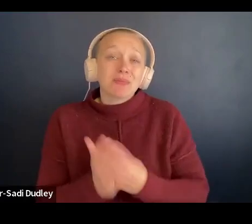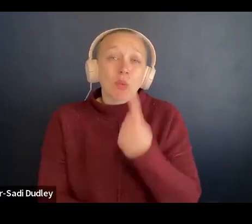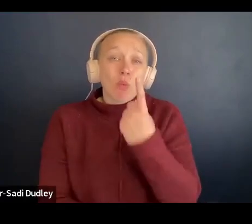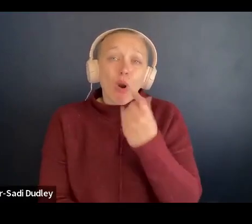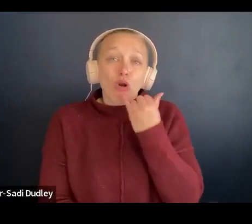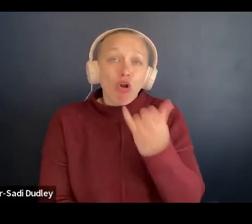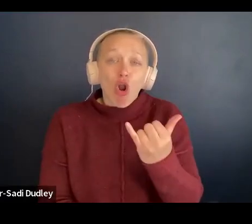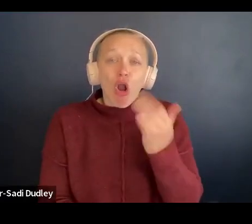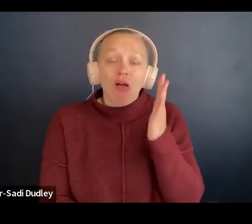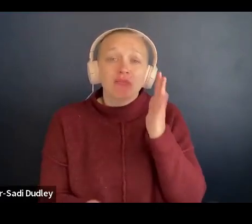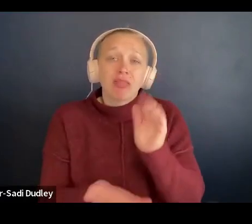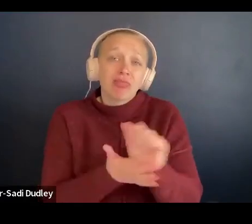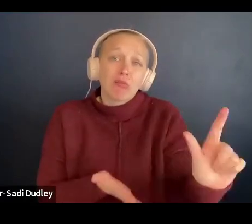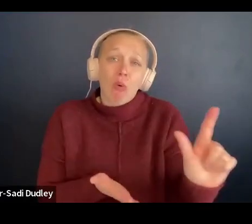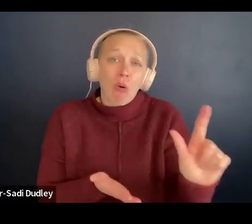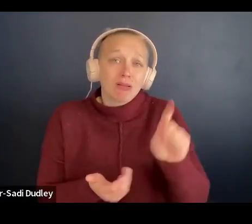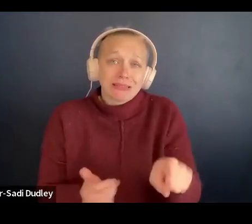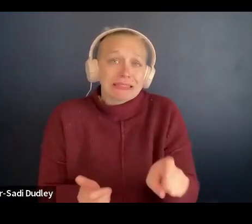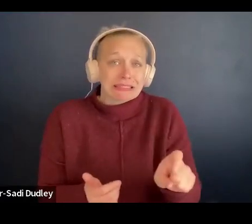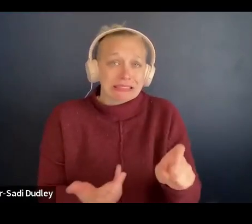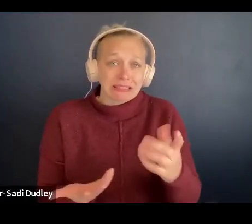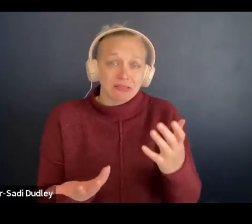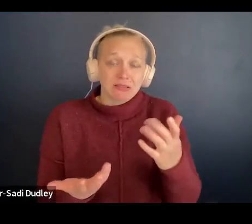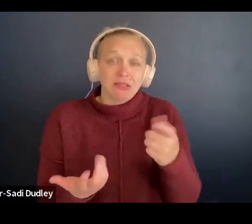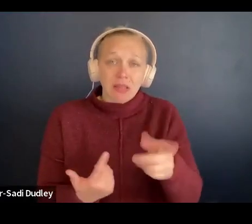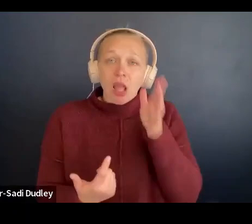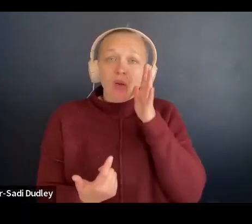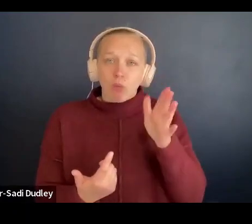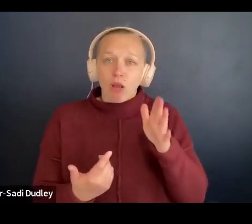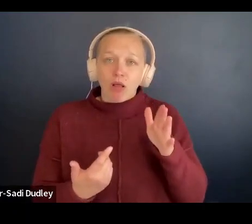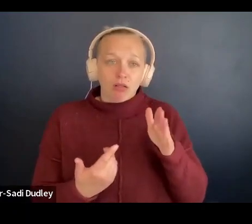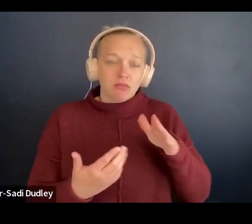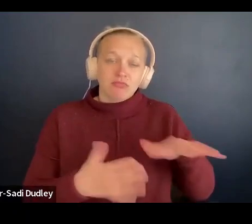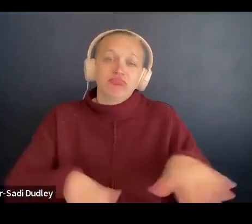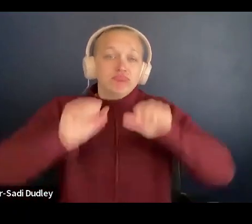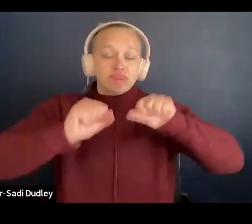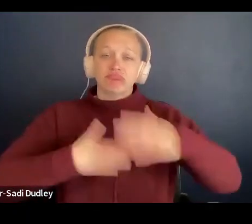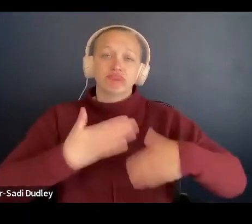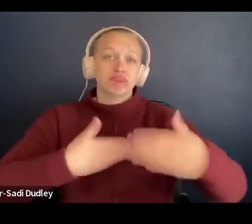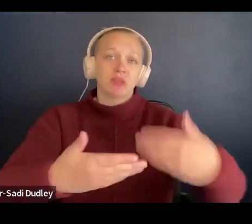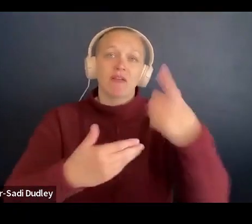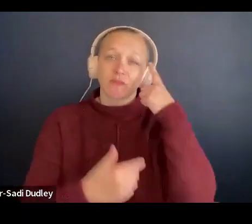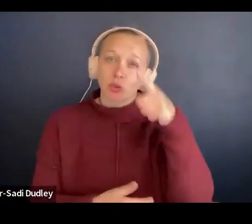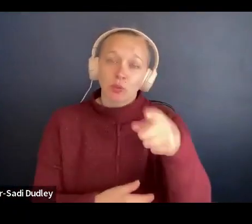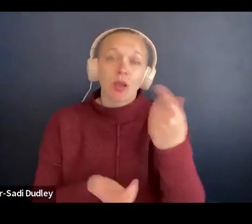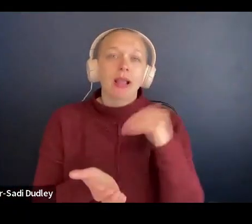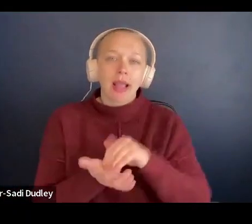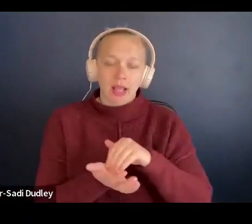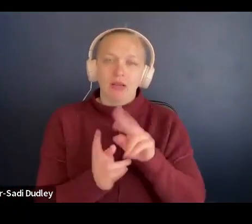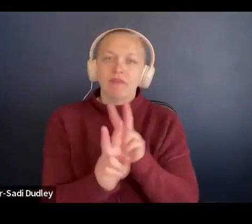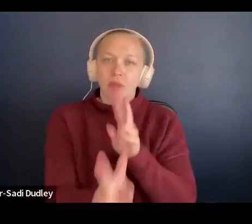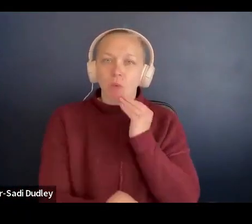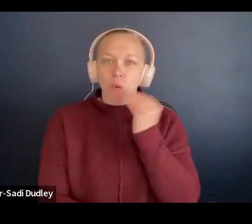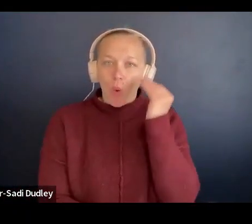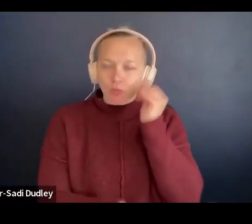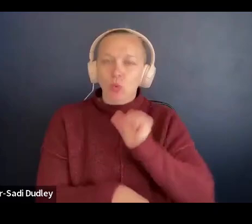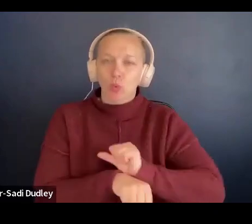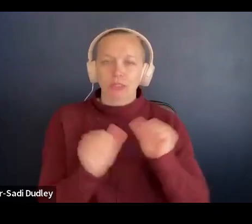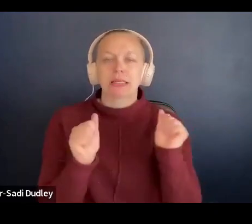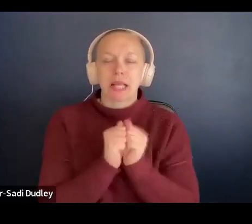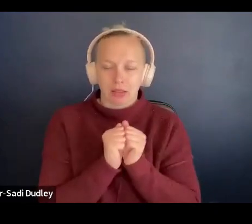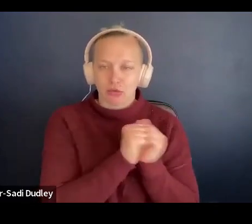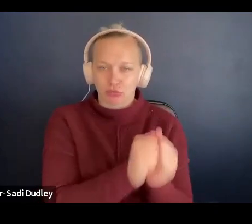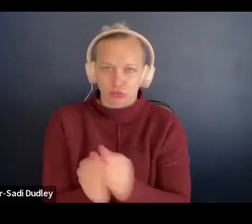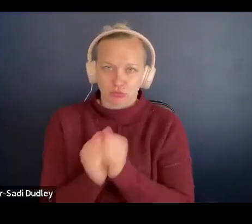convenient and let them know potentially where you might have a pre-arrangement. Again, funeral homes work together. So